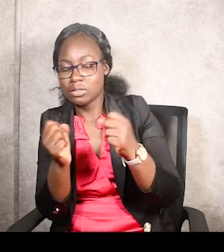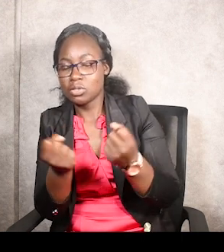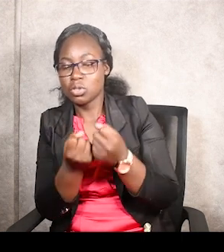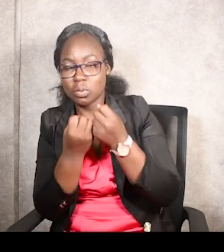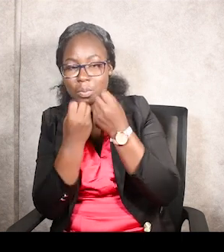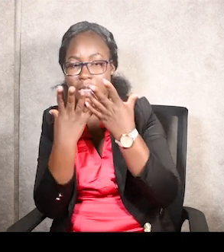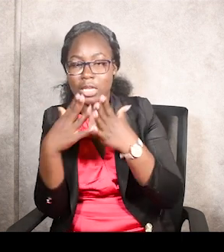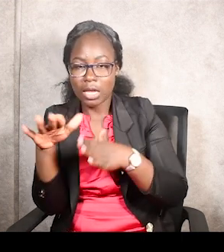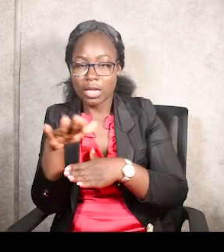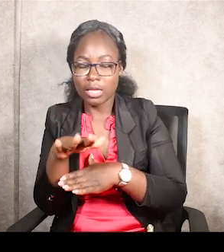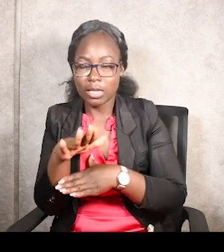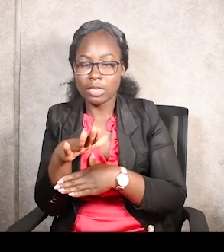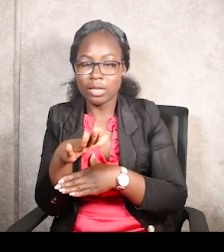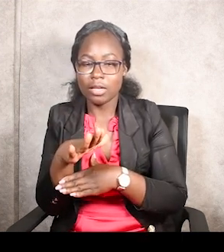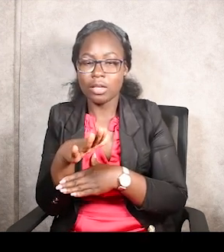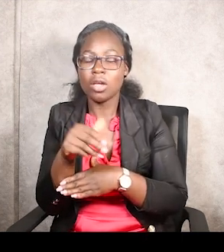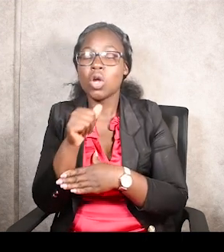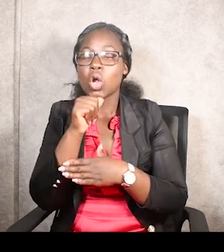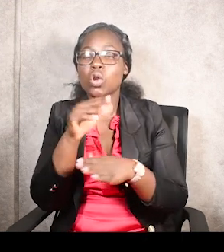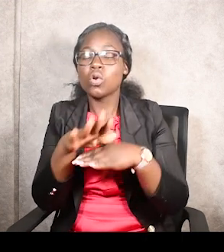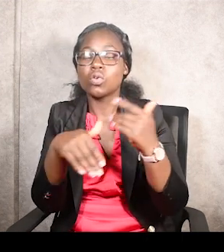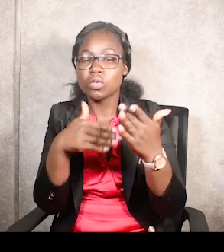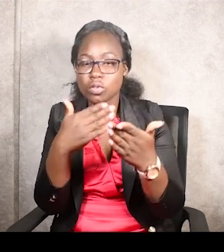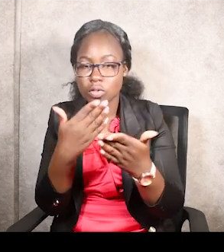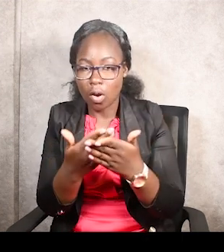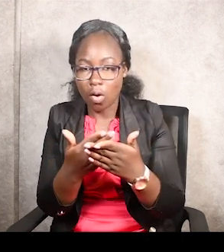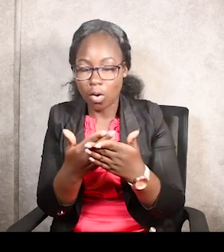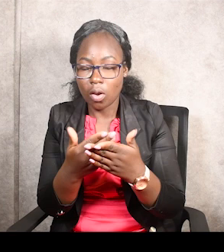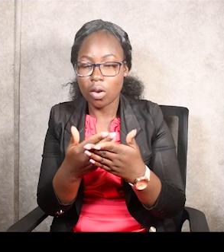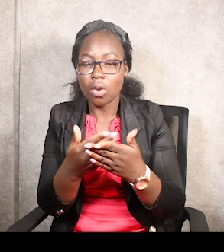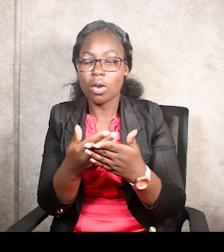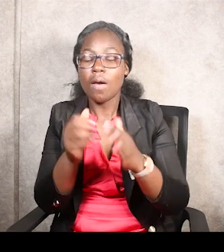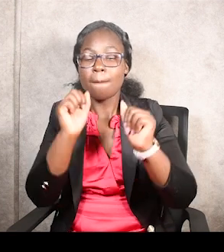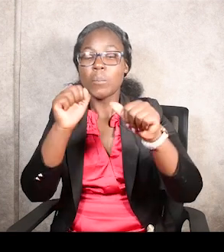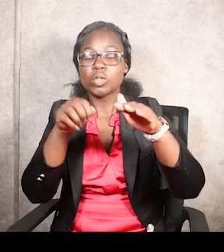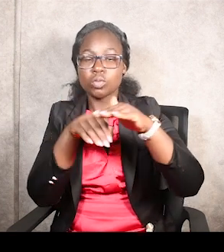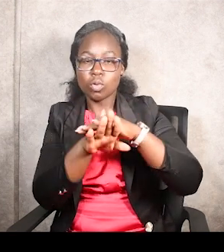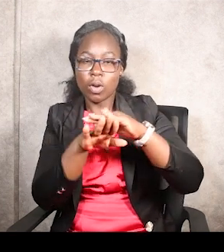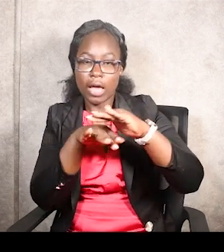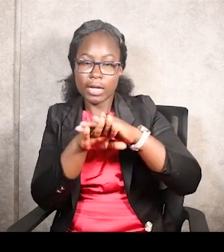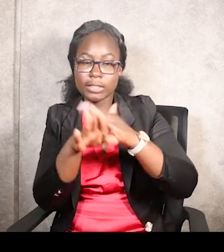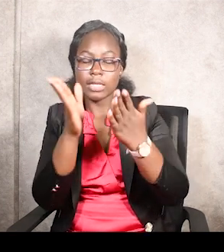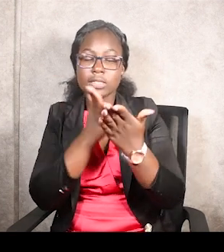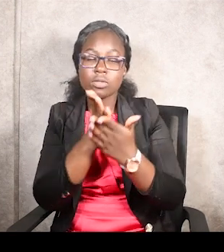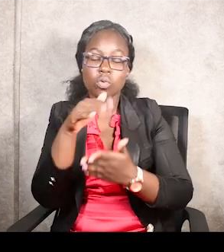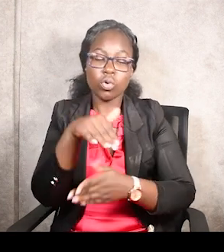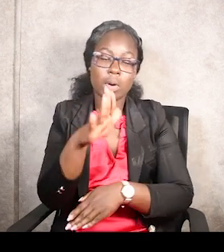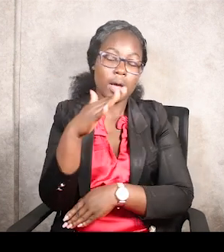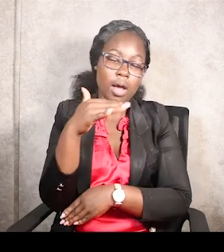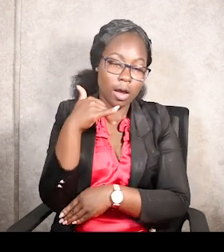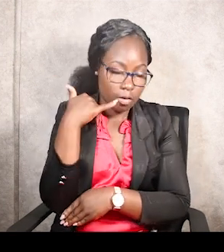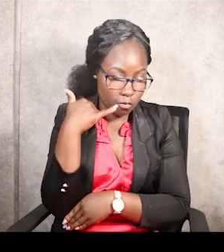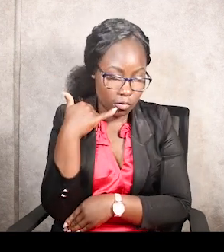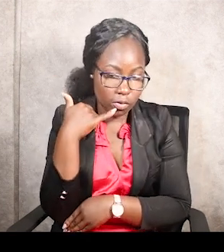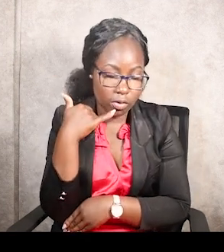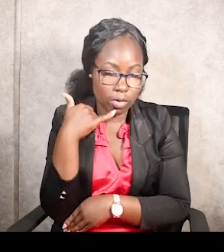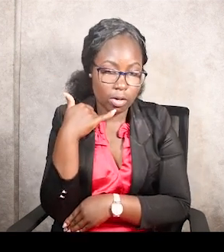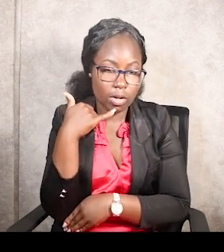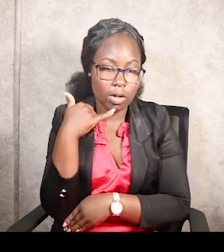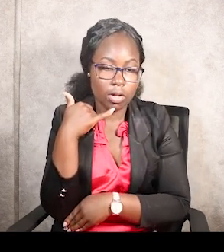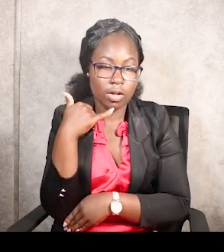these social media platforms, most if not all, can be accessed through your mobile